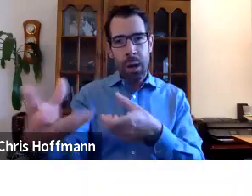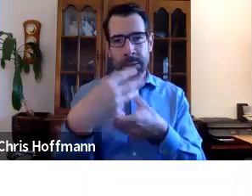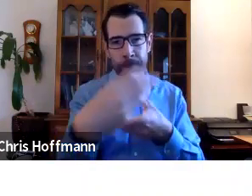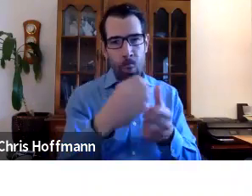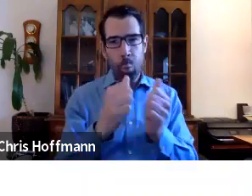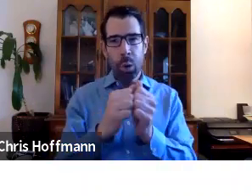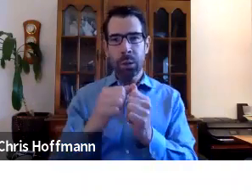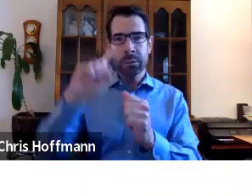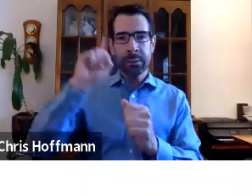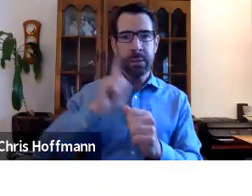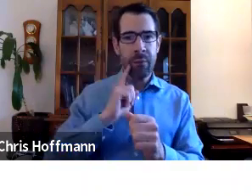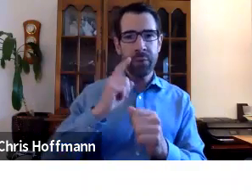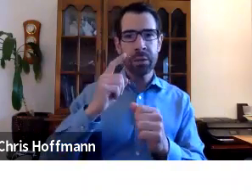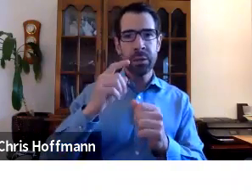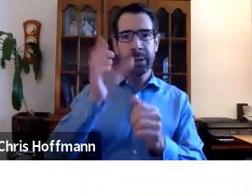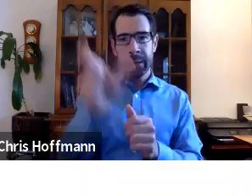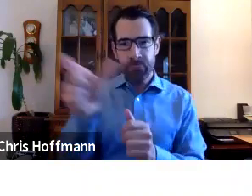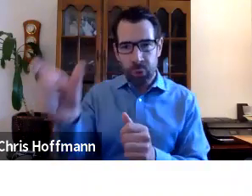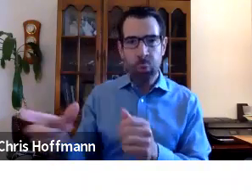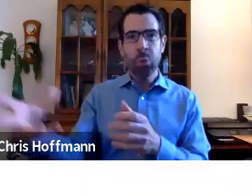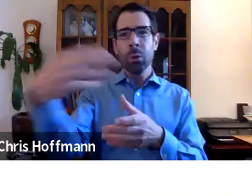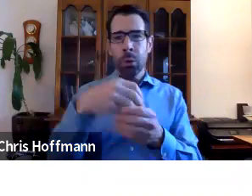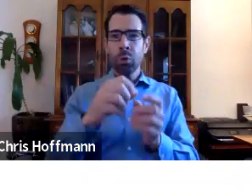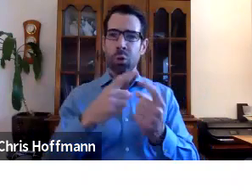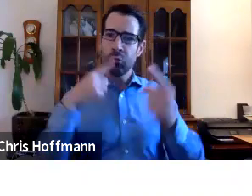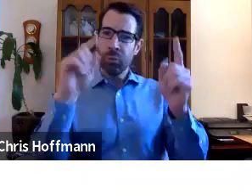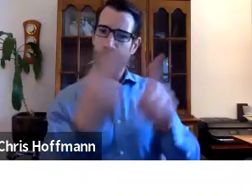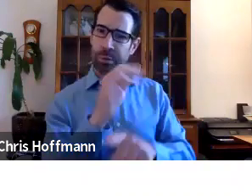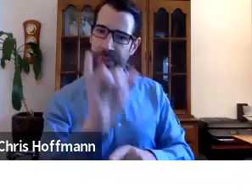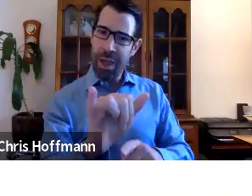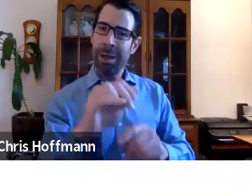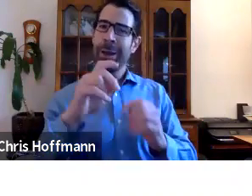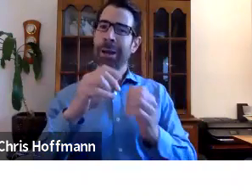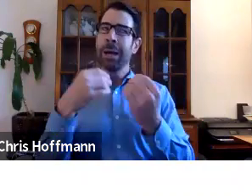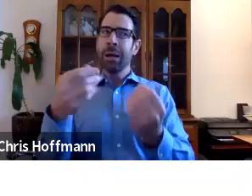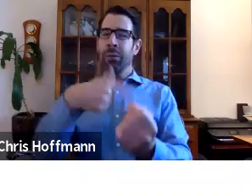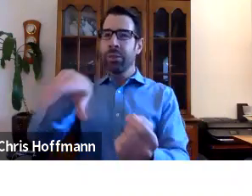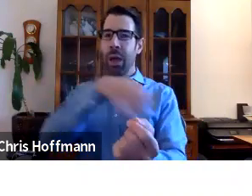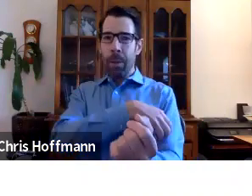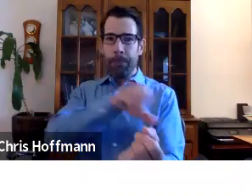see how that space would operate in the real space.